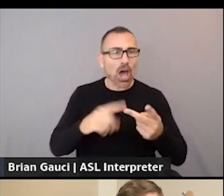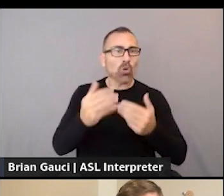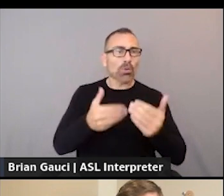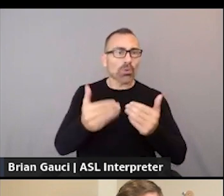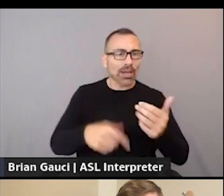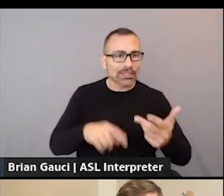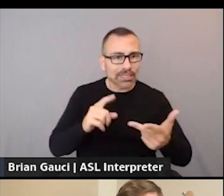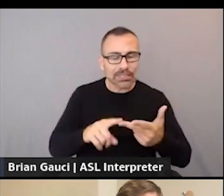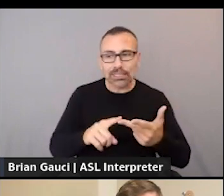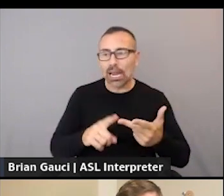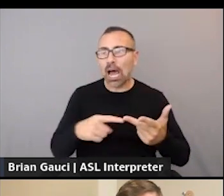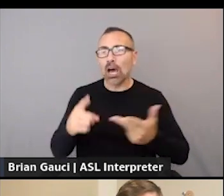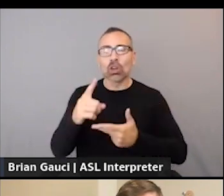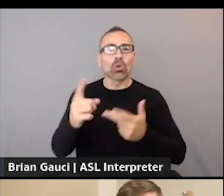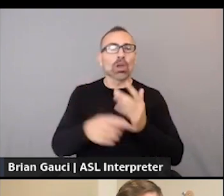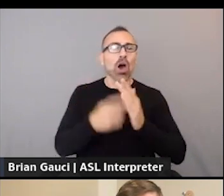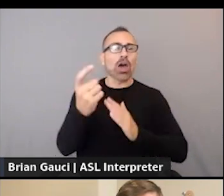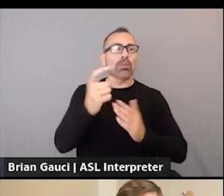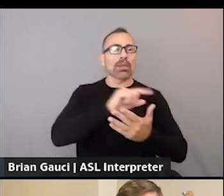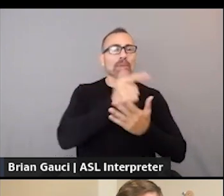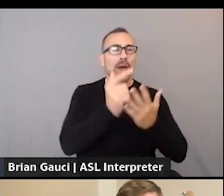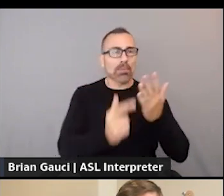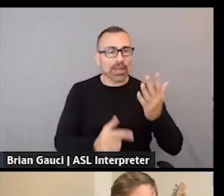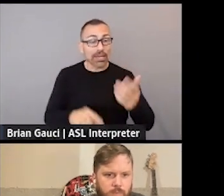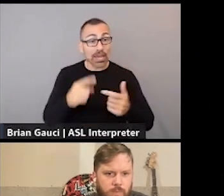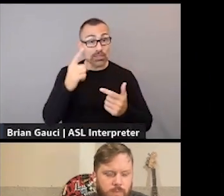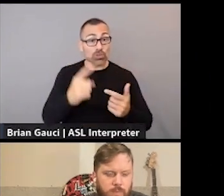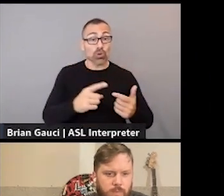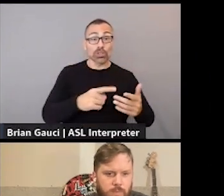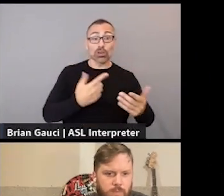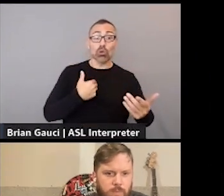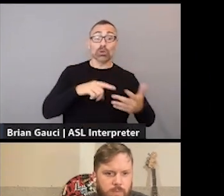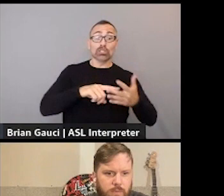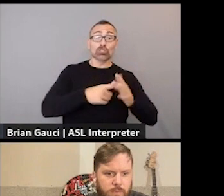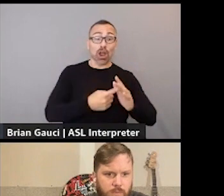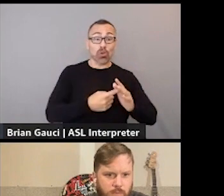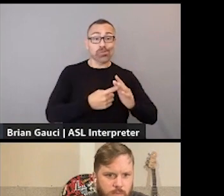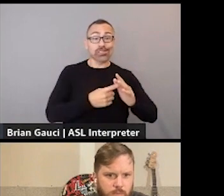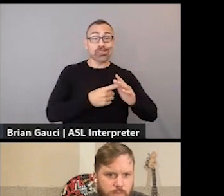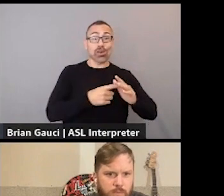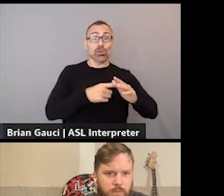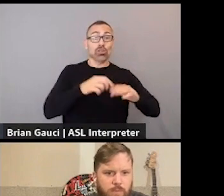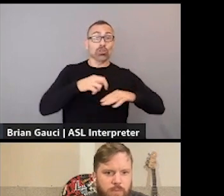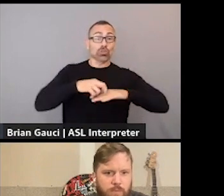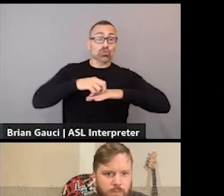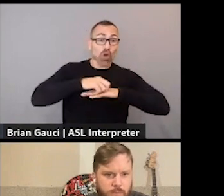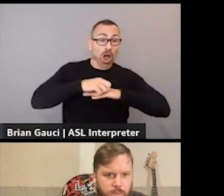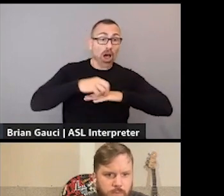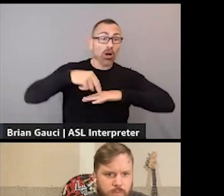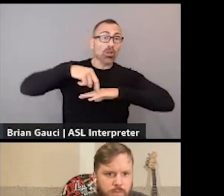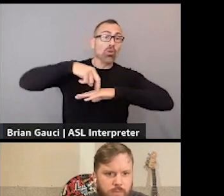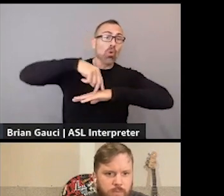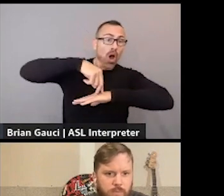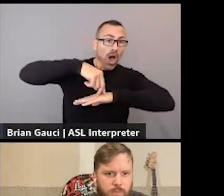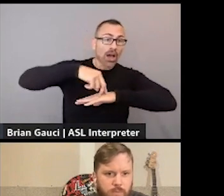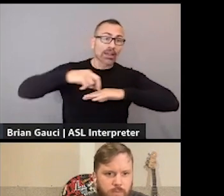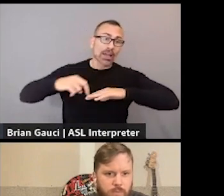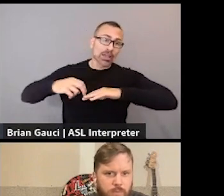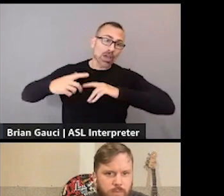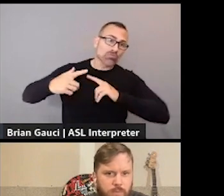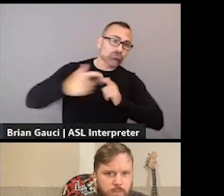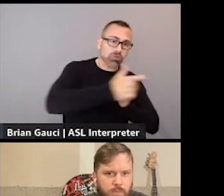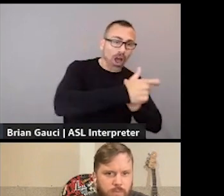the pipeline? And then run, are we doing any cool generative AI, machine learning, downstream processing, some really fancy stuff?